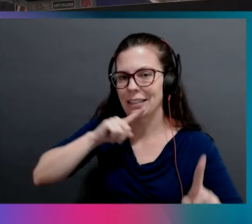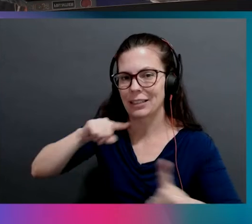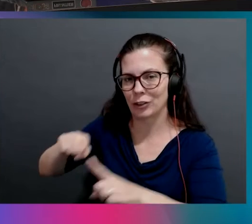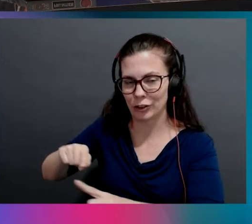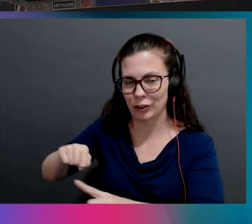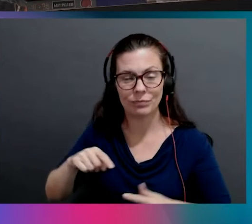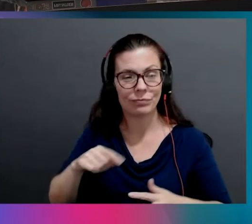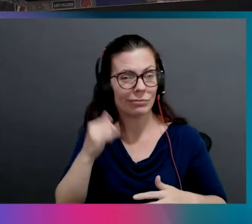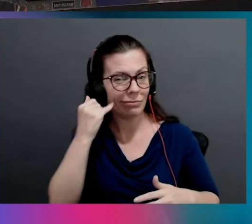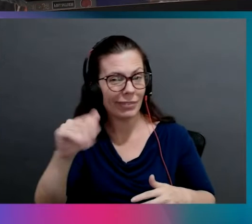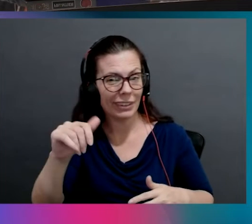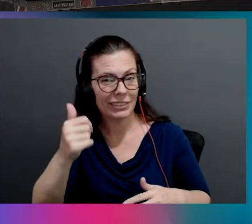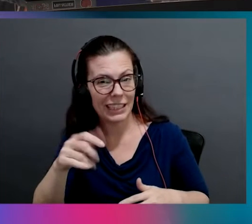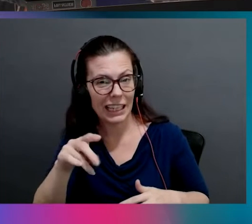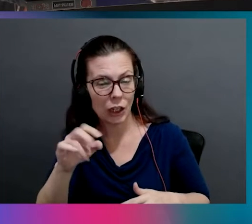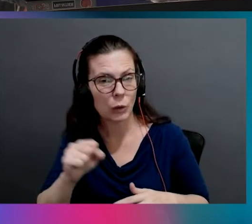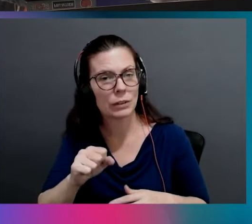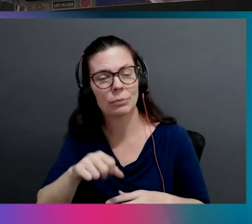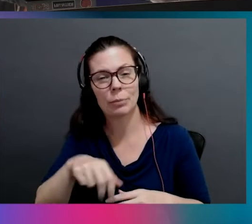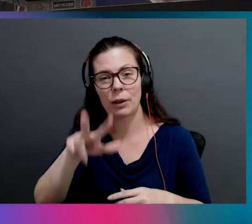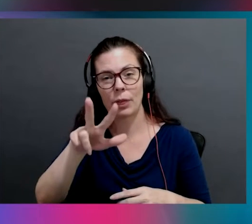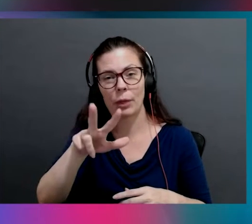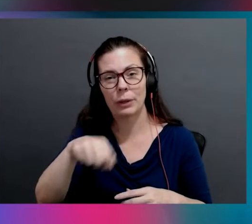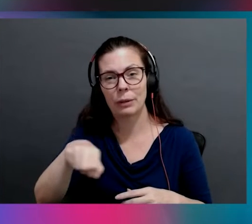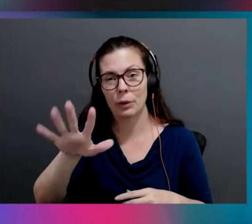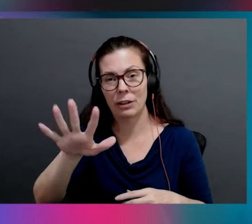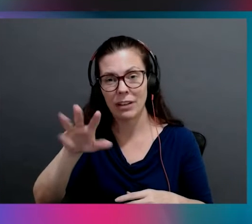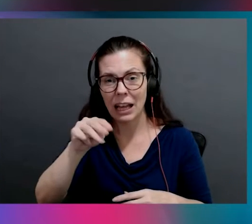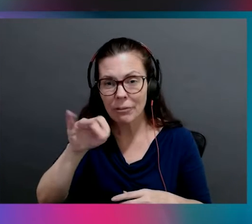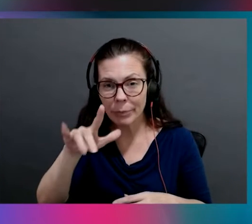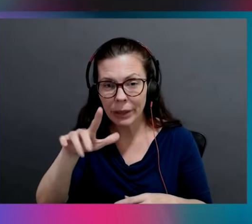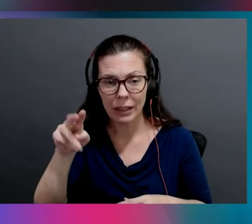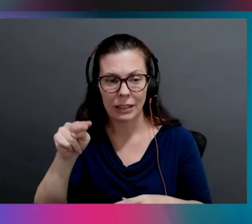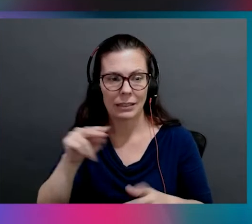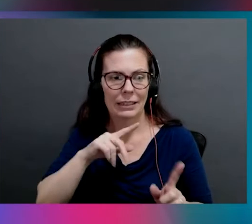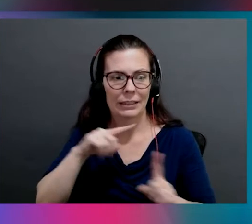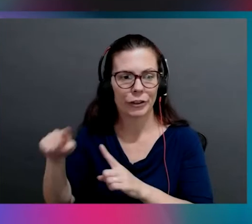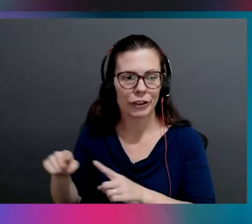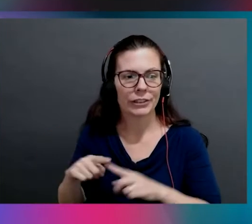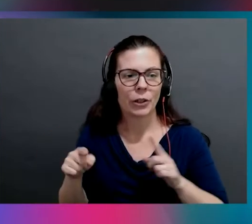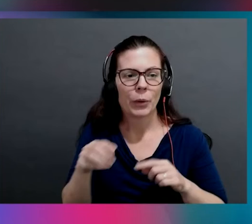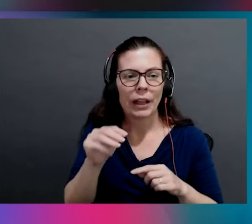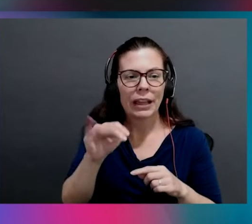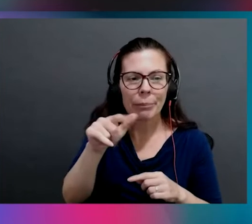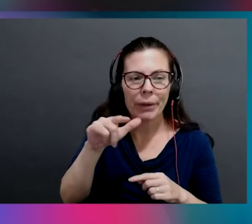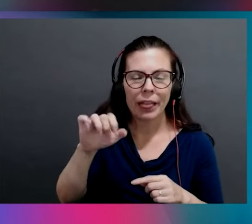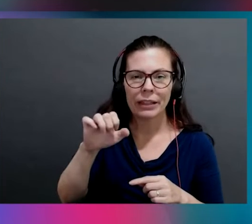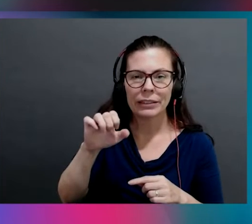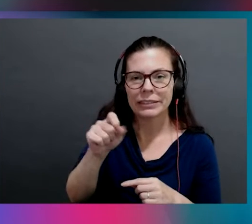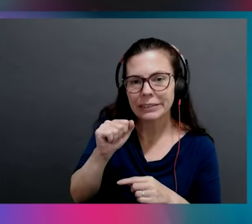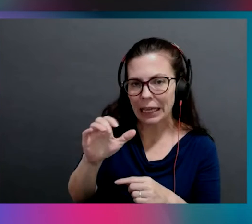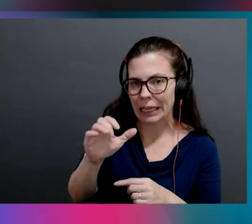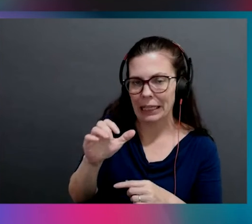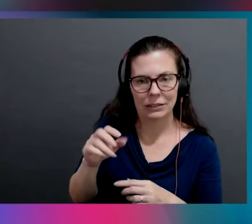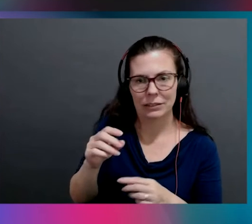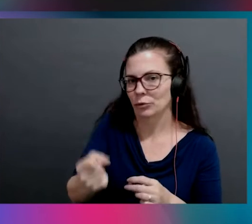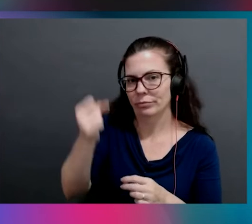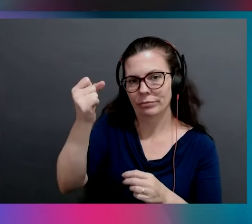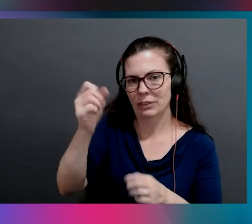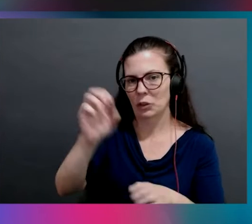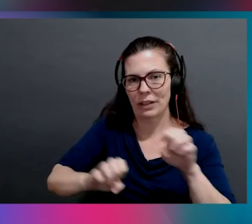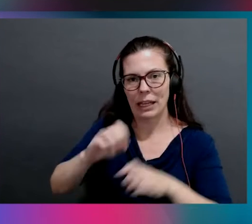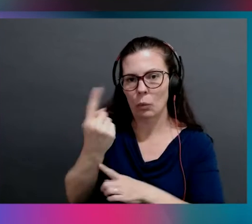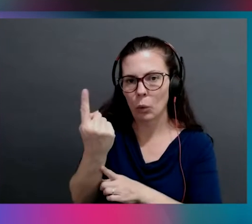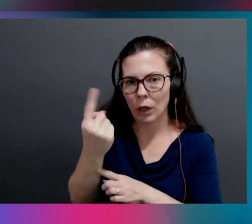about 3.5 million permutations. Wow. So let's say you take a millisecond to even evaluate one